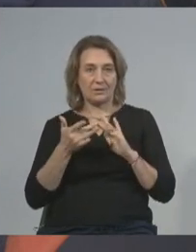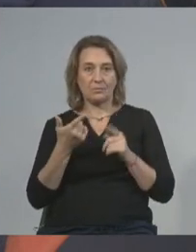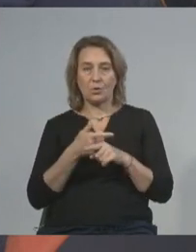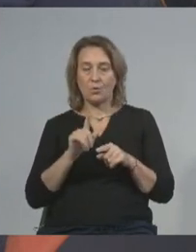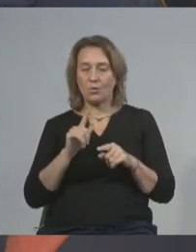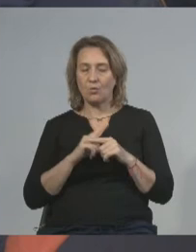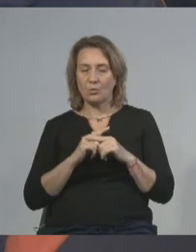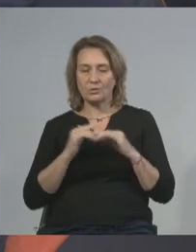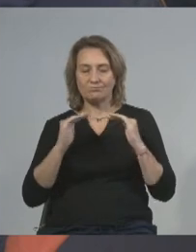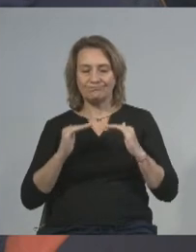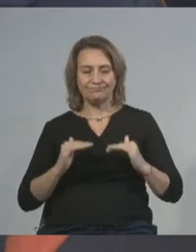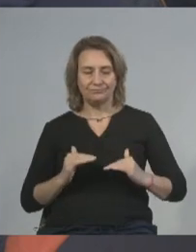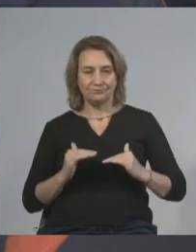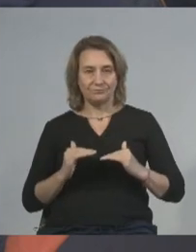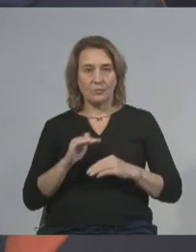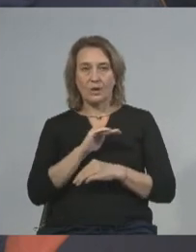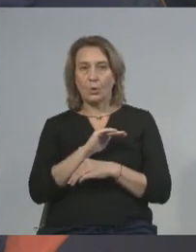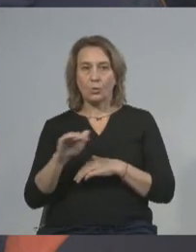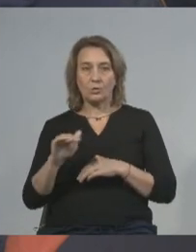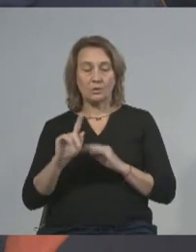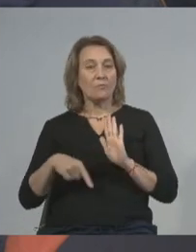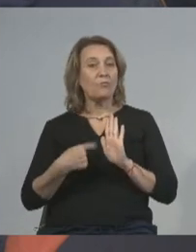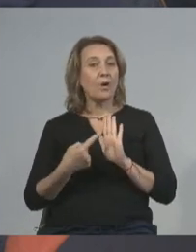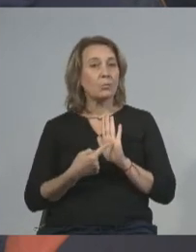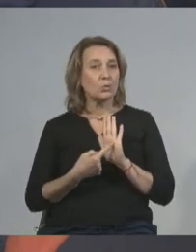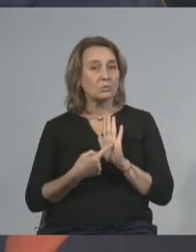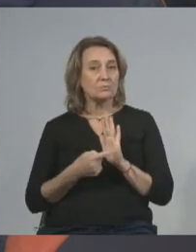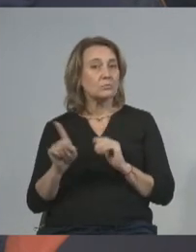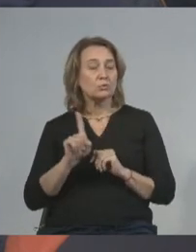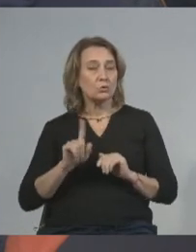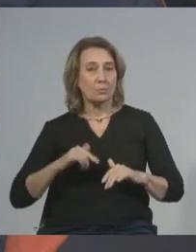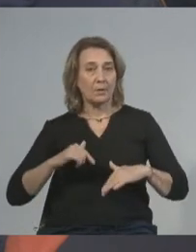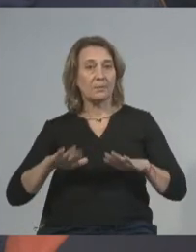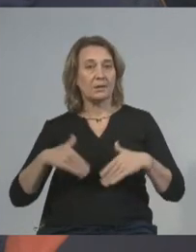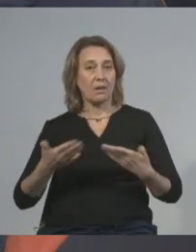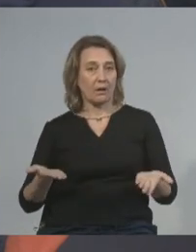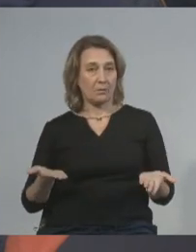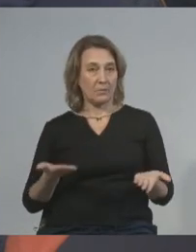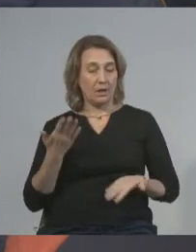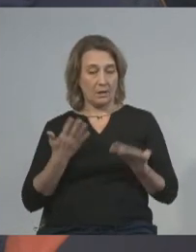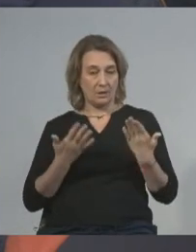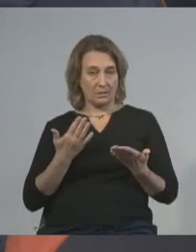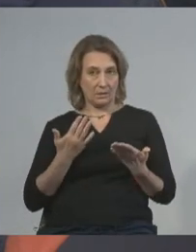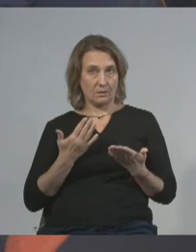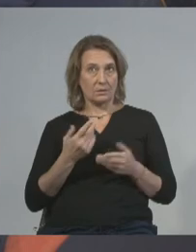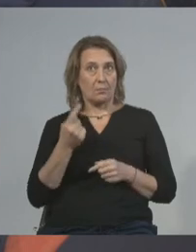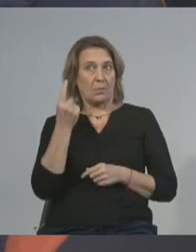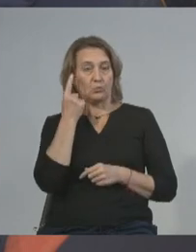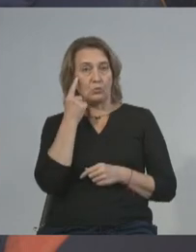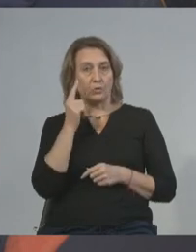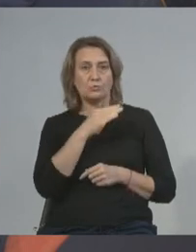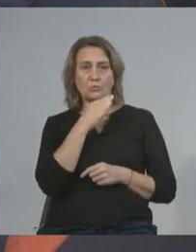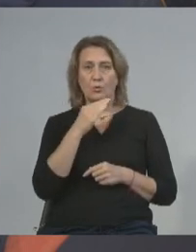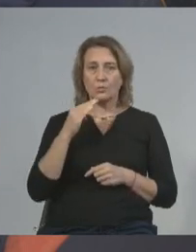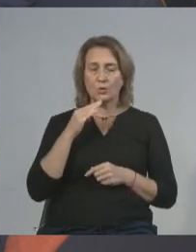emergence of the internet so the question is what do we suggest now